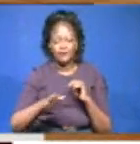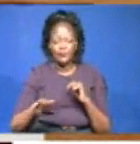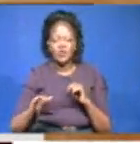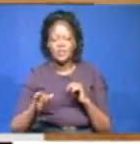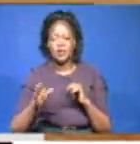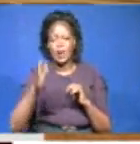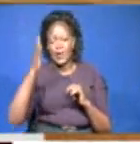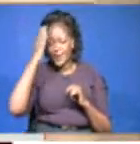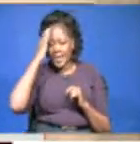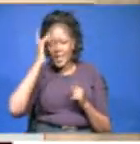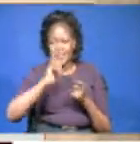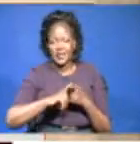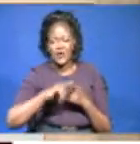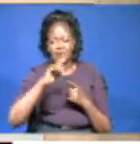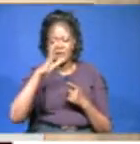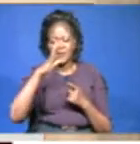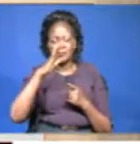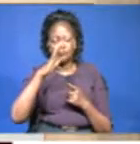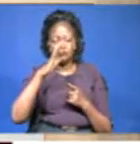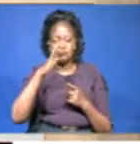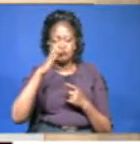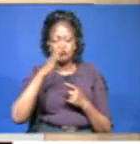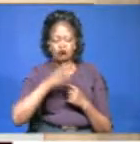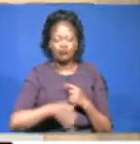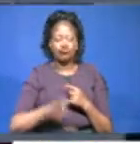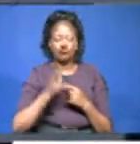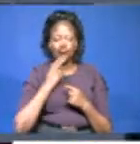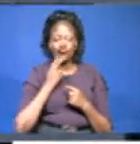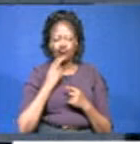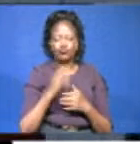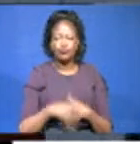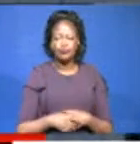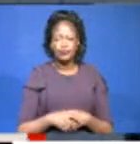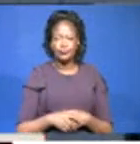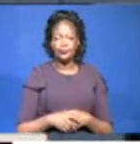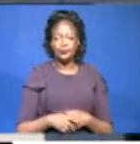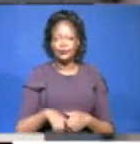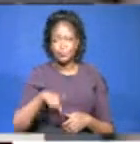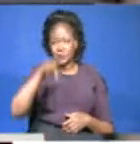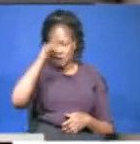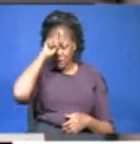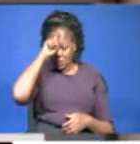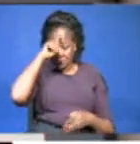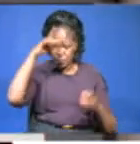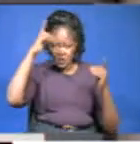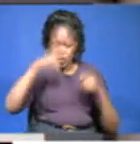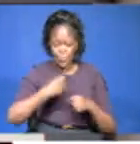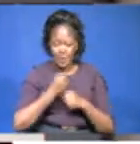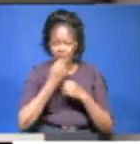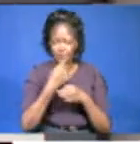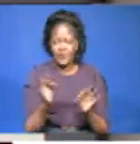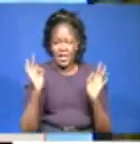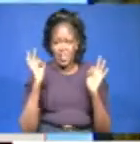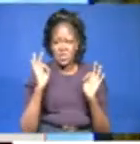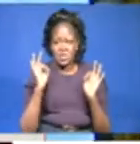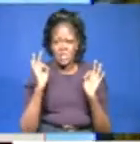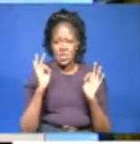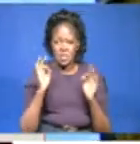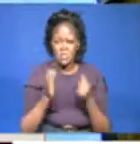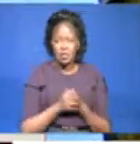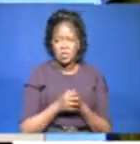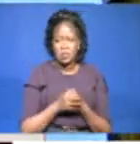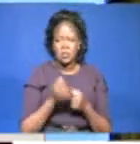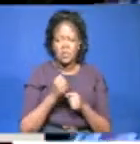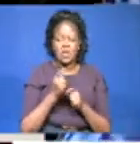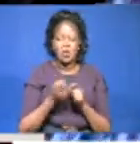a.m. on Tuesday. Elsewhere, the Central Bank of Egypt has decided to liberalize the exchange rate and raise the interest rate